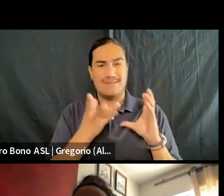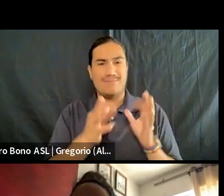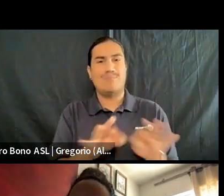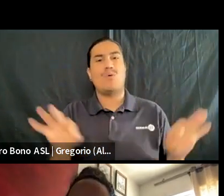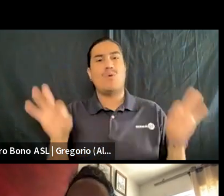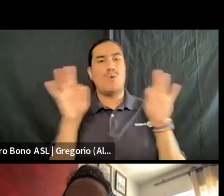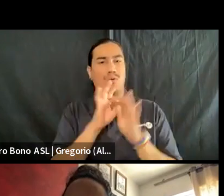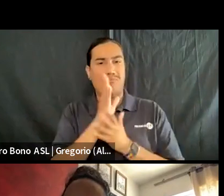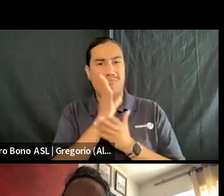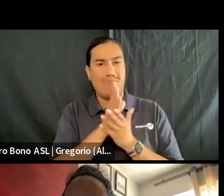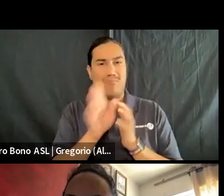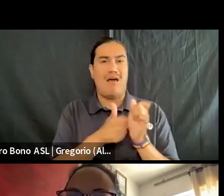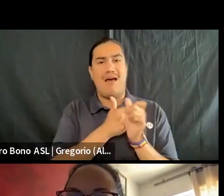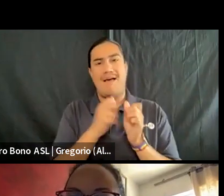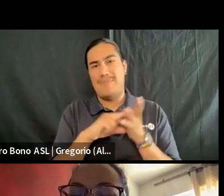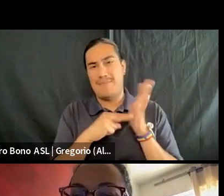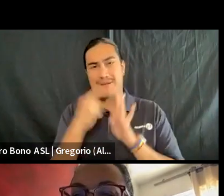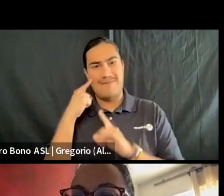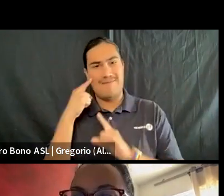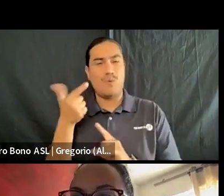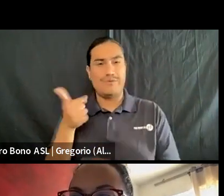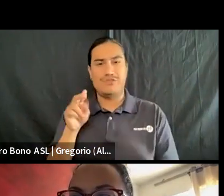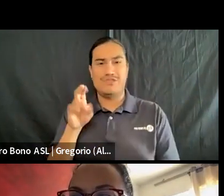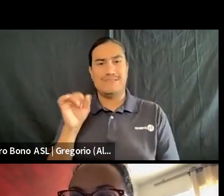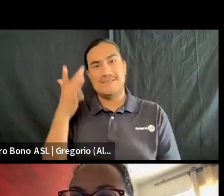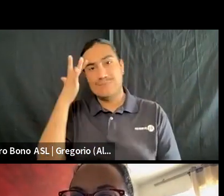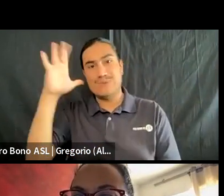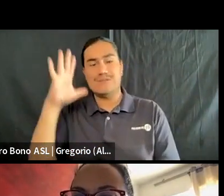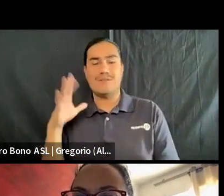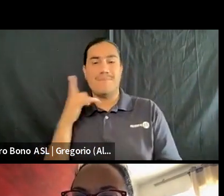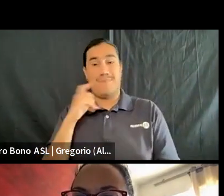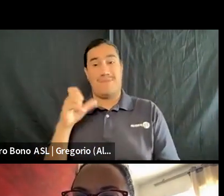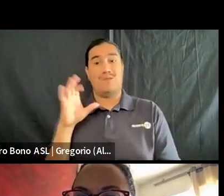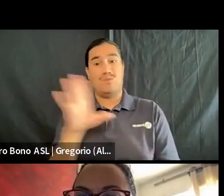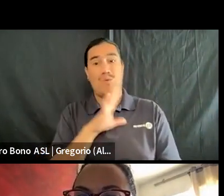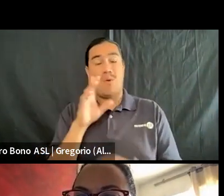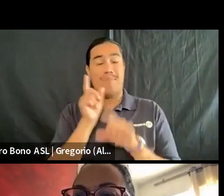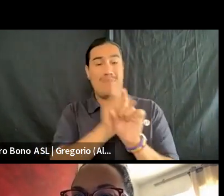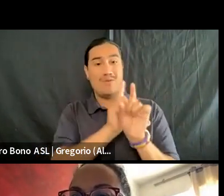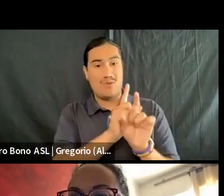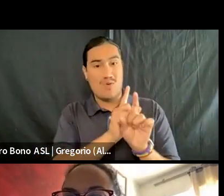your mentors, how are you gonna lift your art?